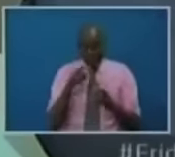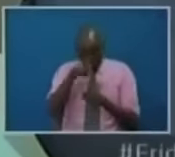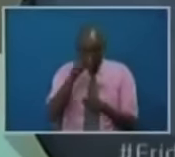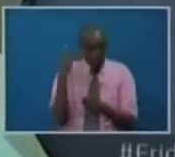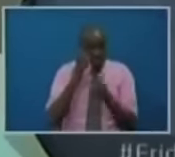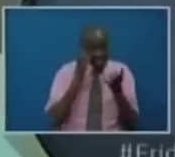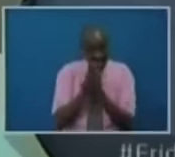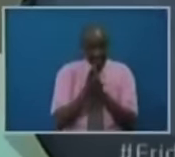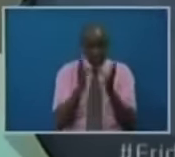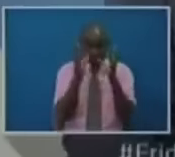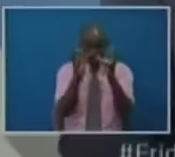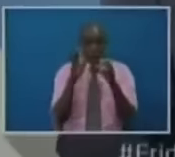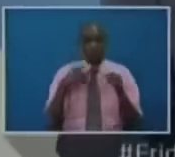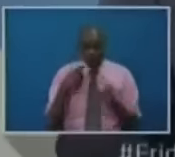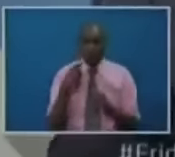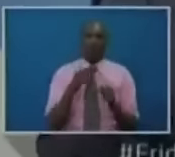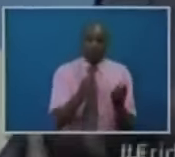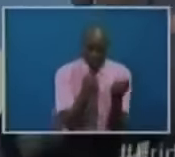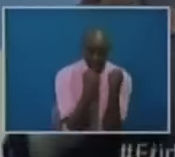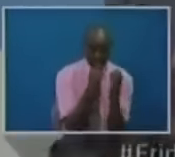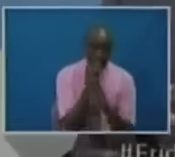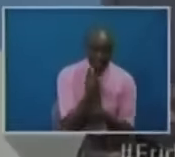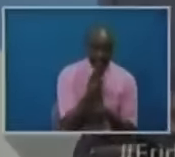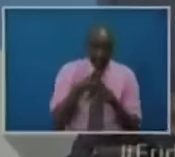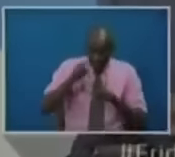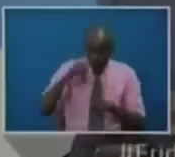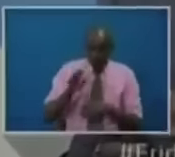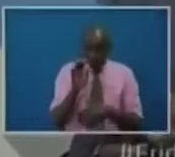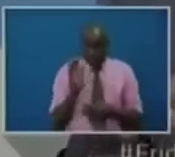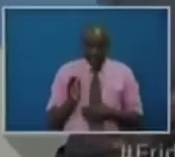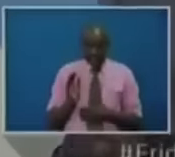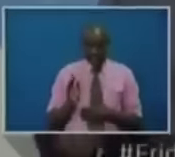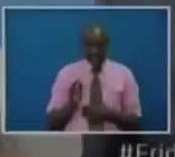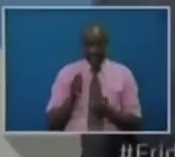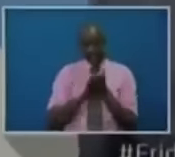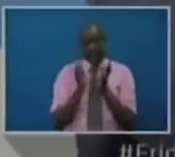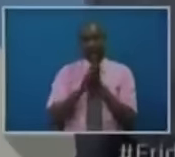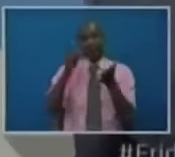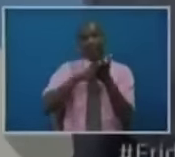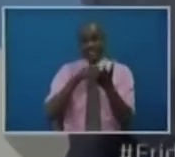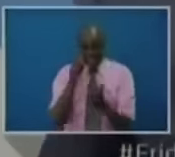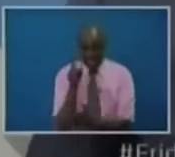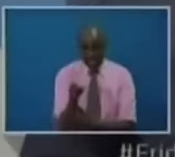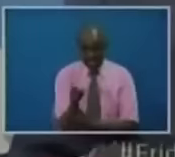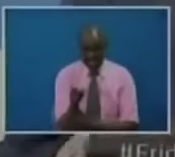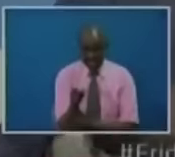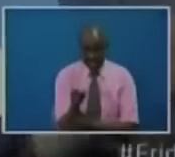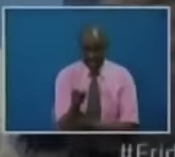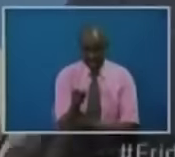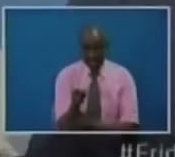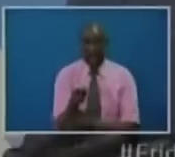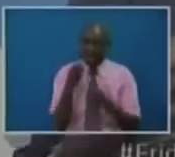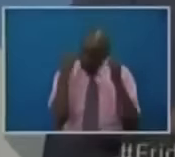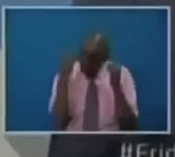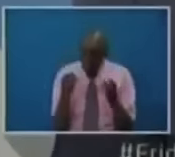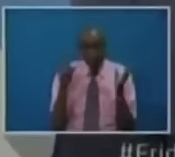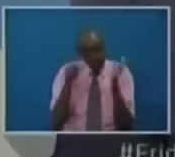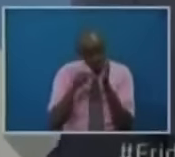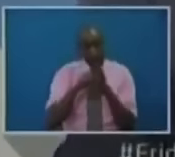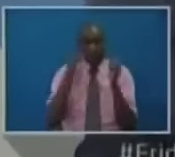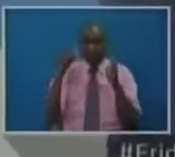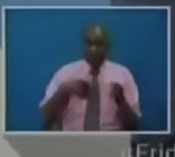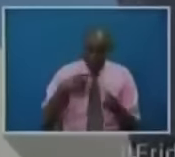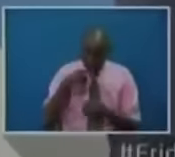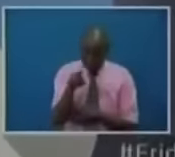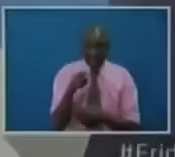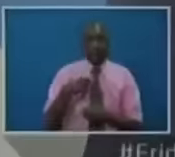Mm. But in the same field, you can still touch the ball, and it is a fault. Yes. Many problems of many people, they are